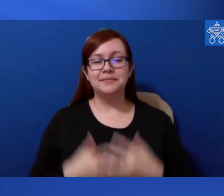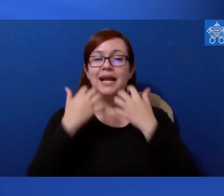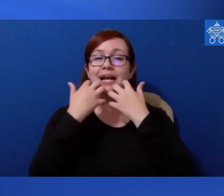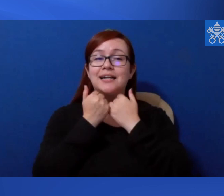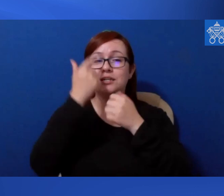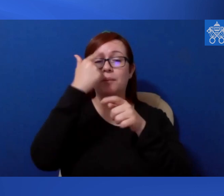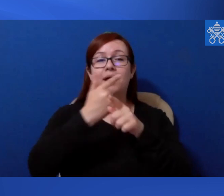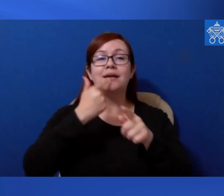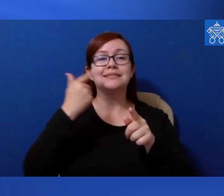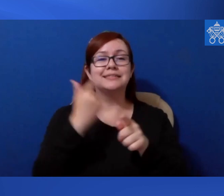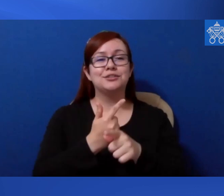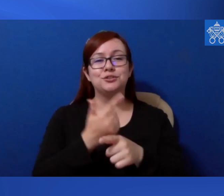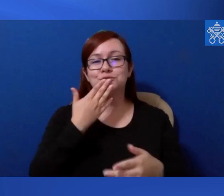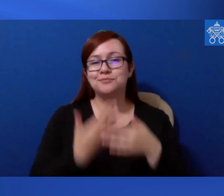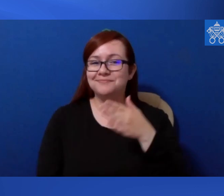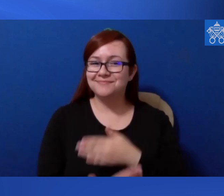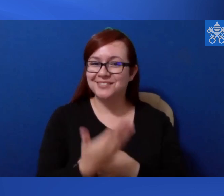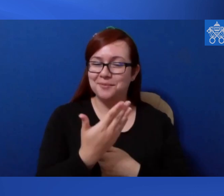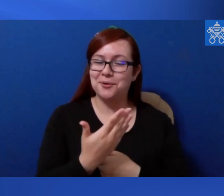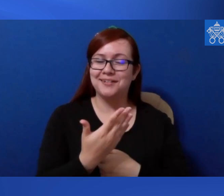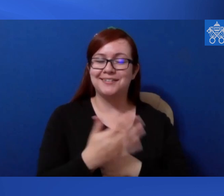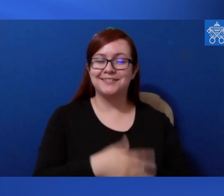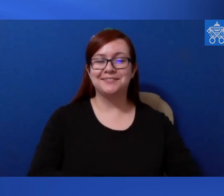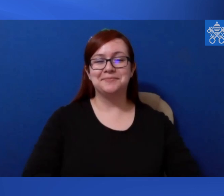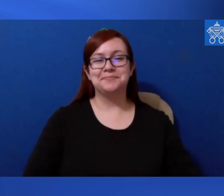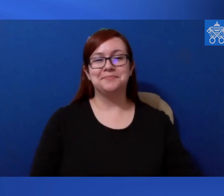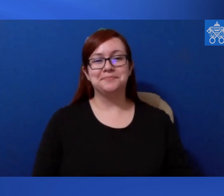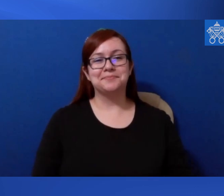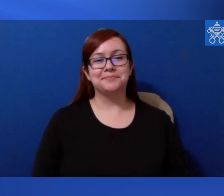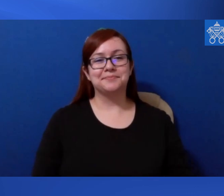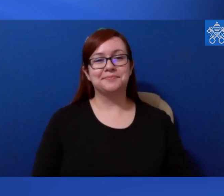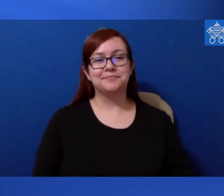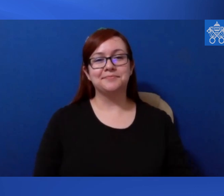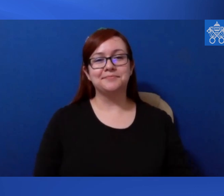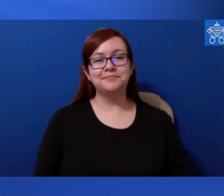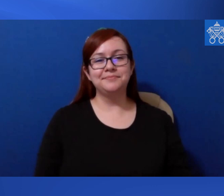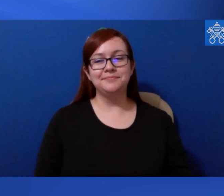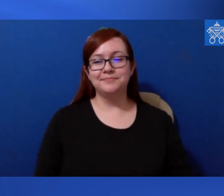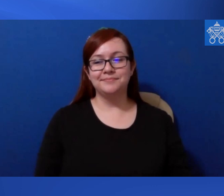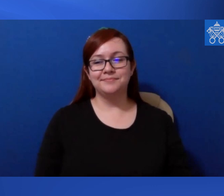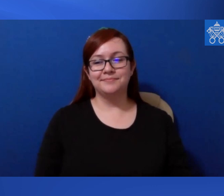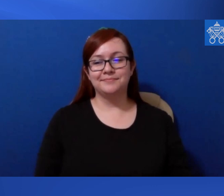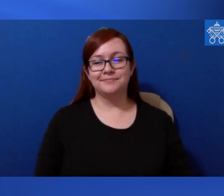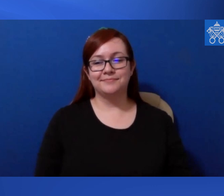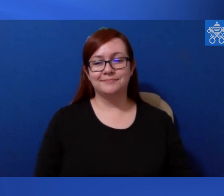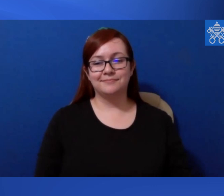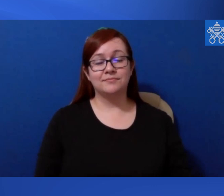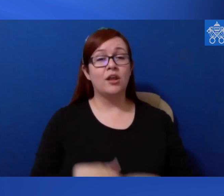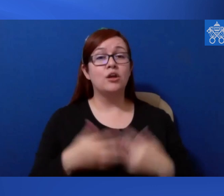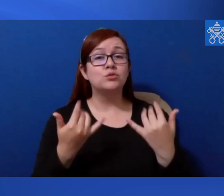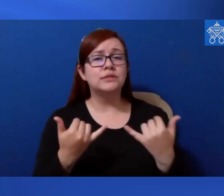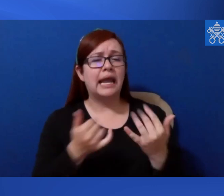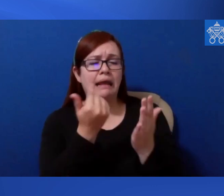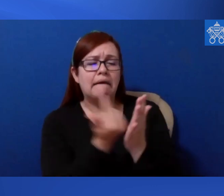Dear brothers and sisters, buongiorno. Il Vangelo ci parla di perdono. Today